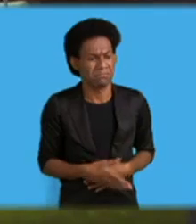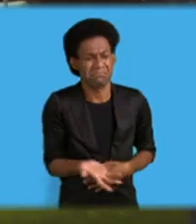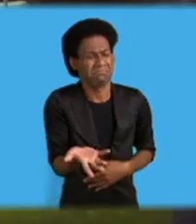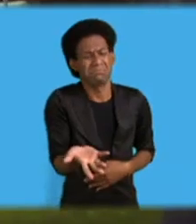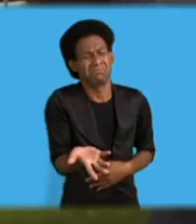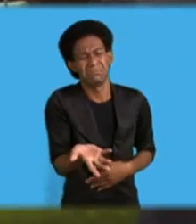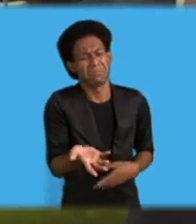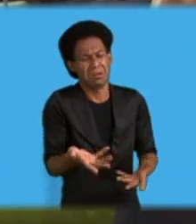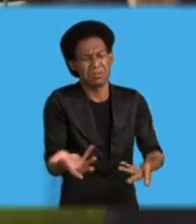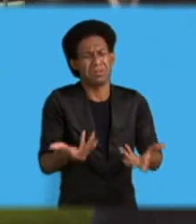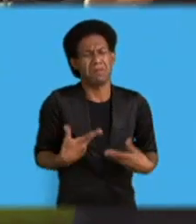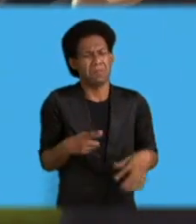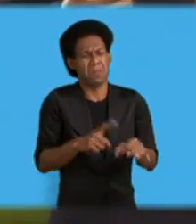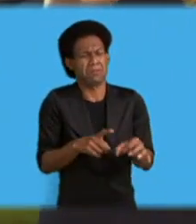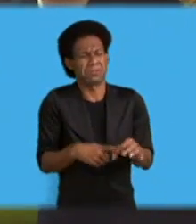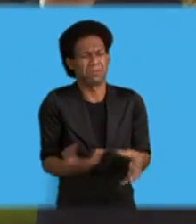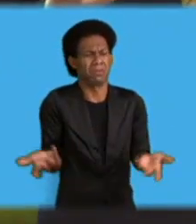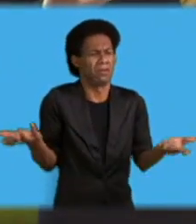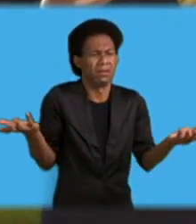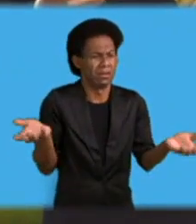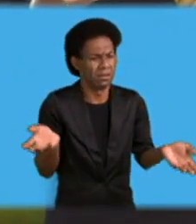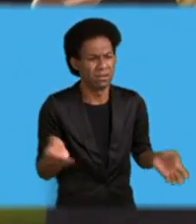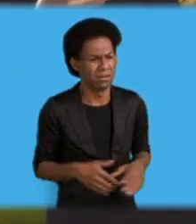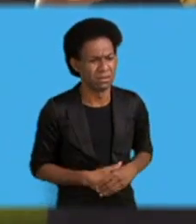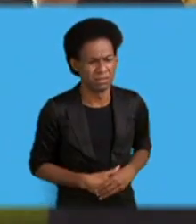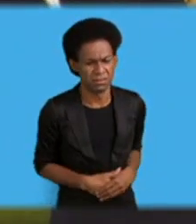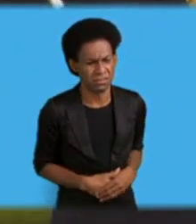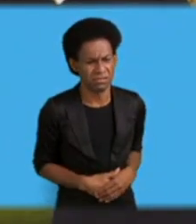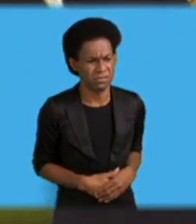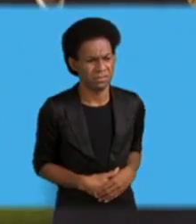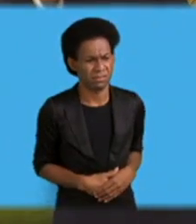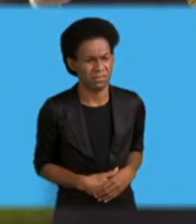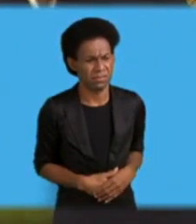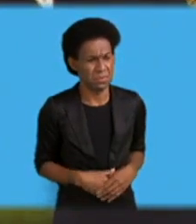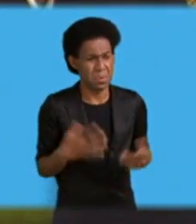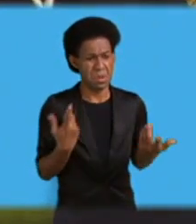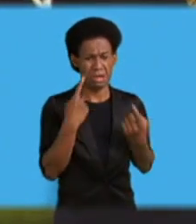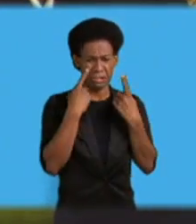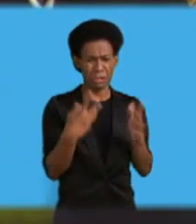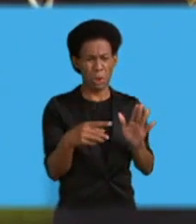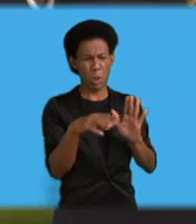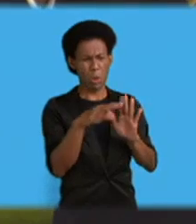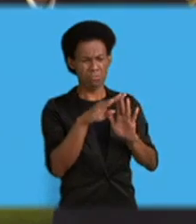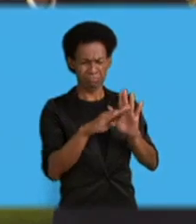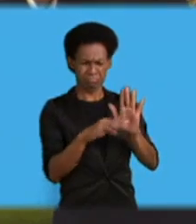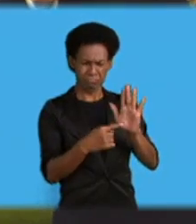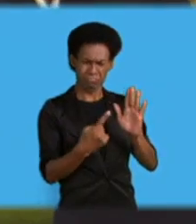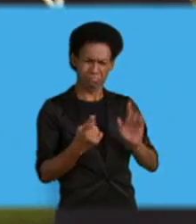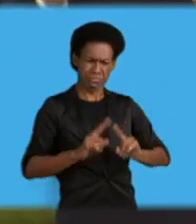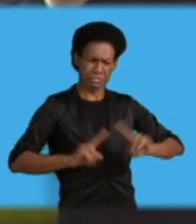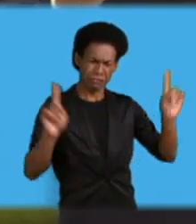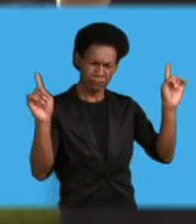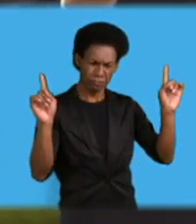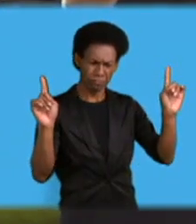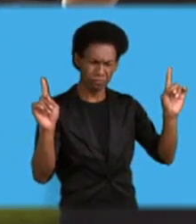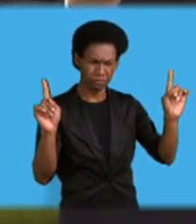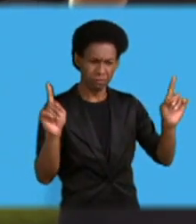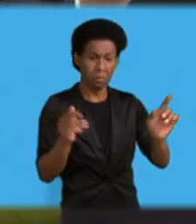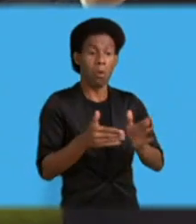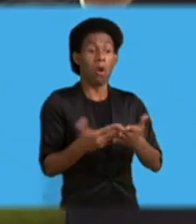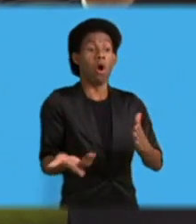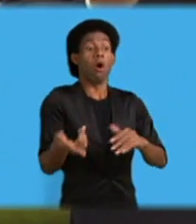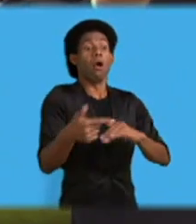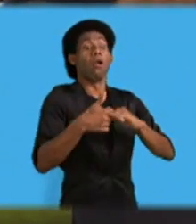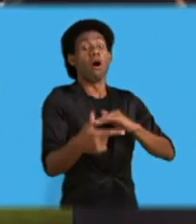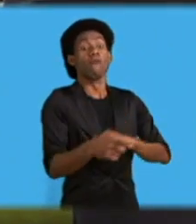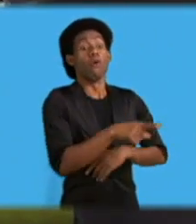The Honourable Prasad does bring a particular level of decorum and intelligence level to the other side. And your question, Madam Speaker, let